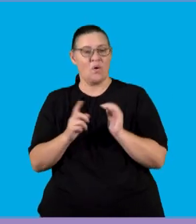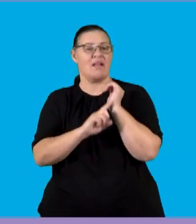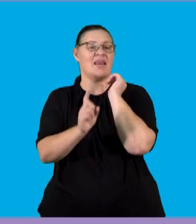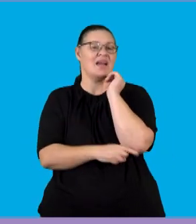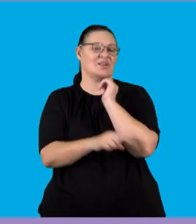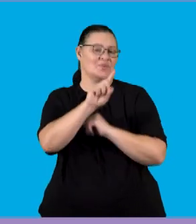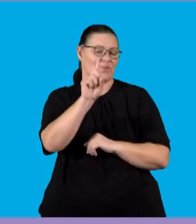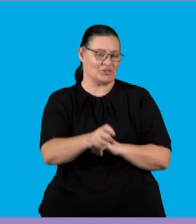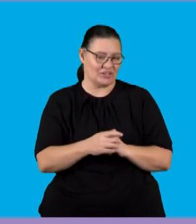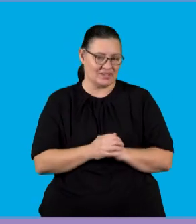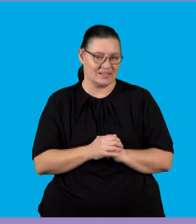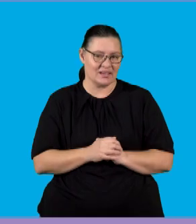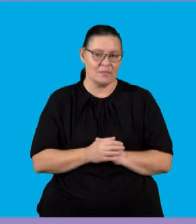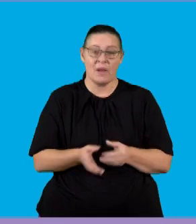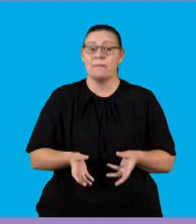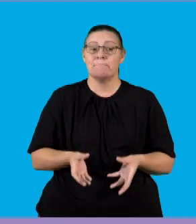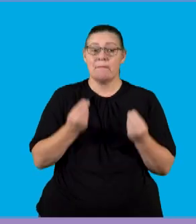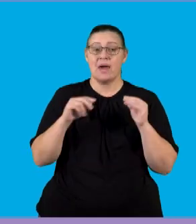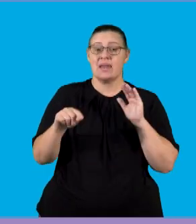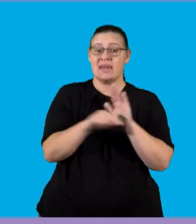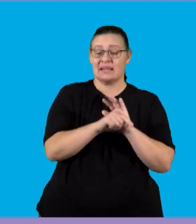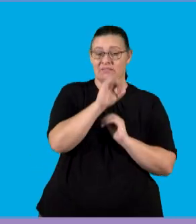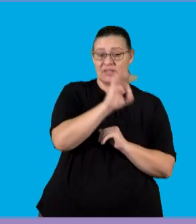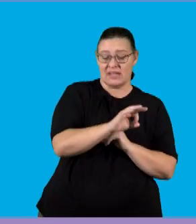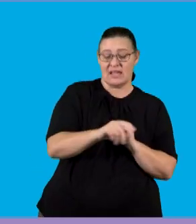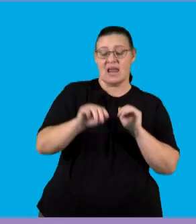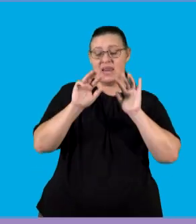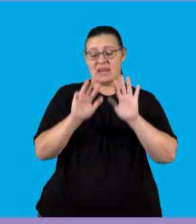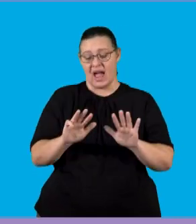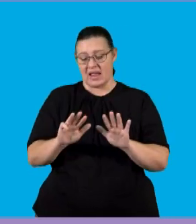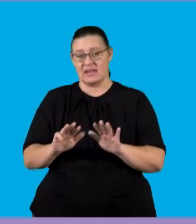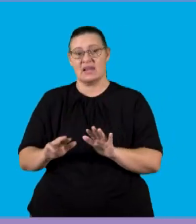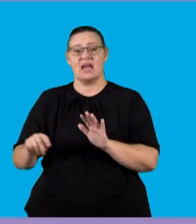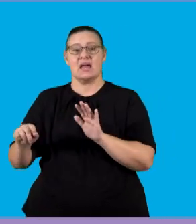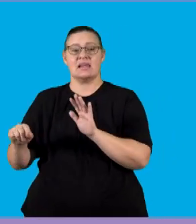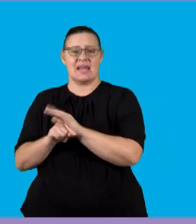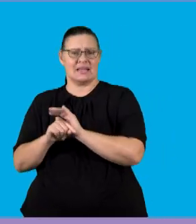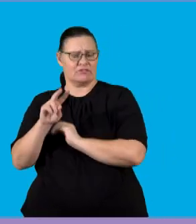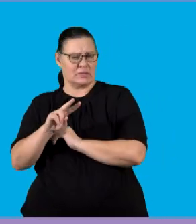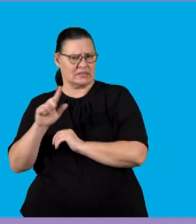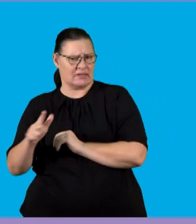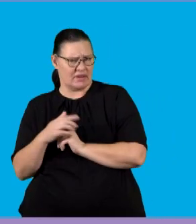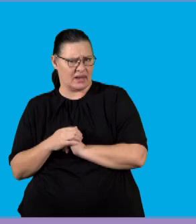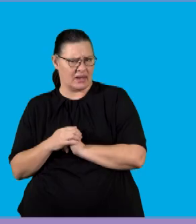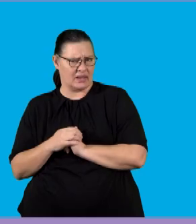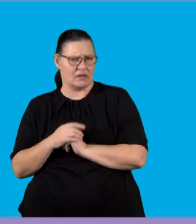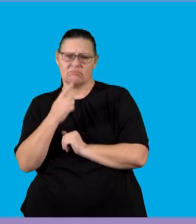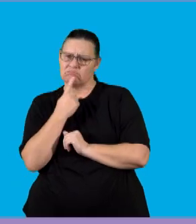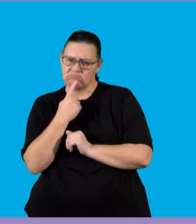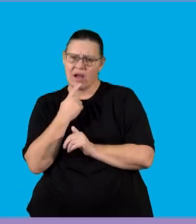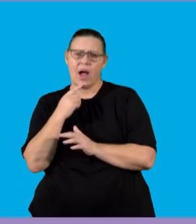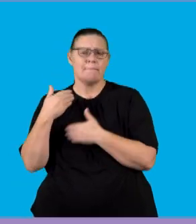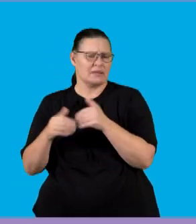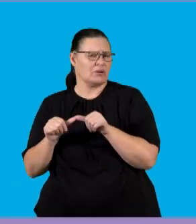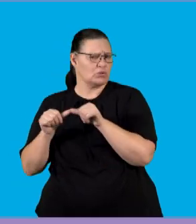last question, and we have been given here a -3, a 9, and a -27, and of course that pattern